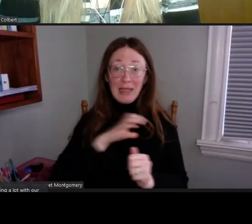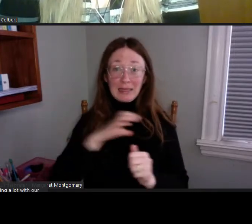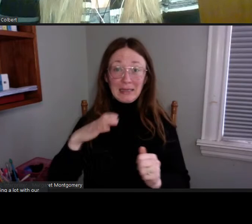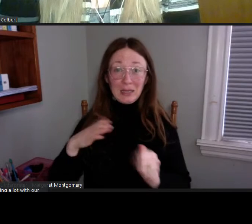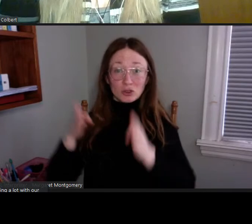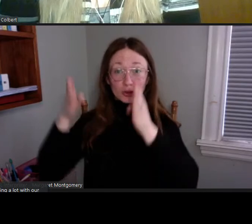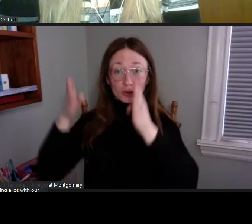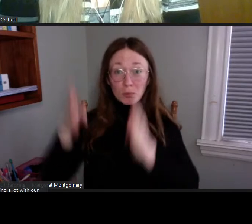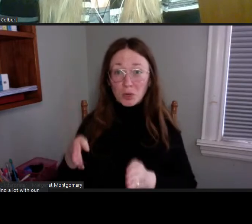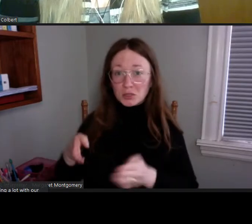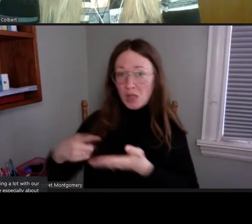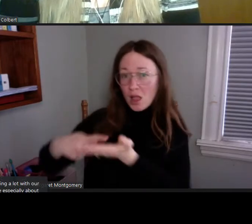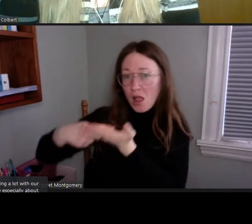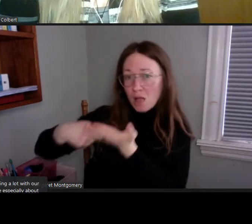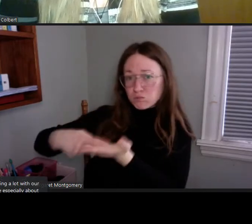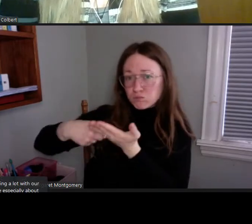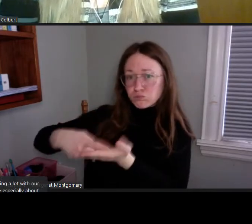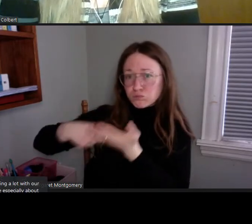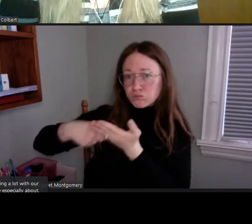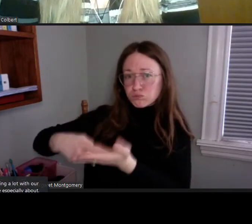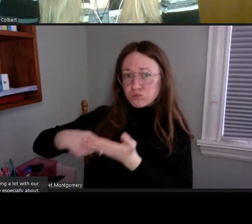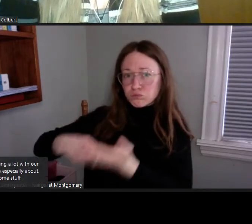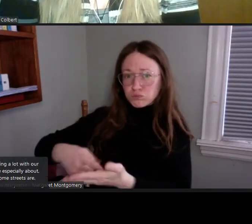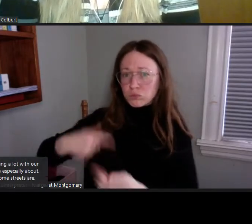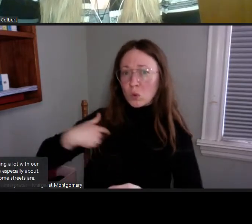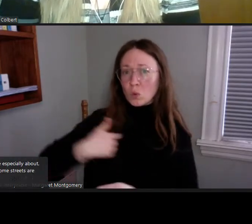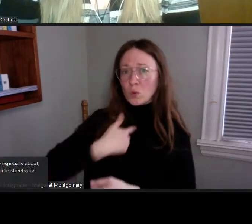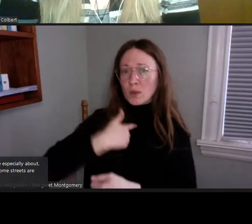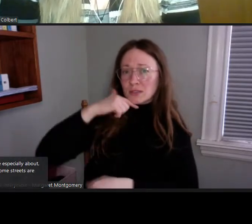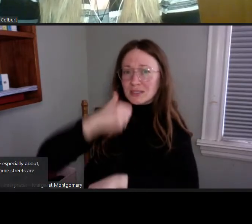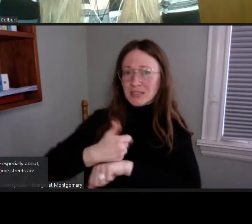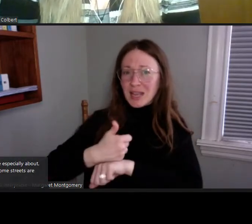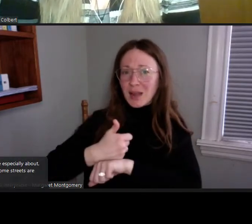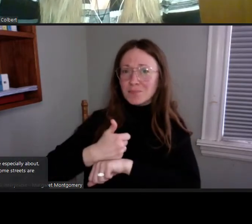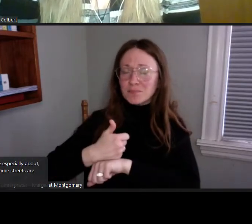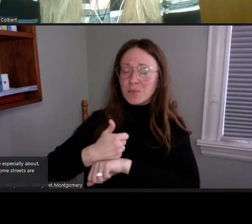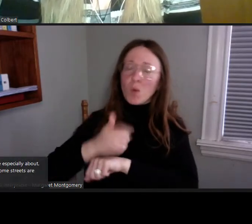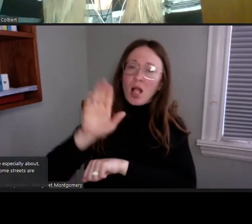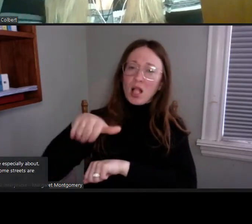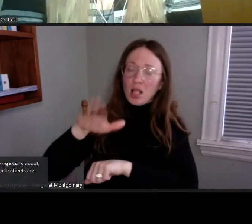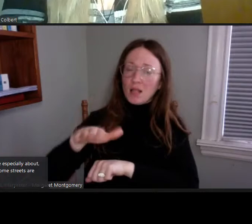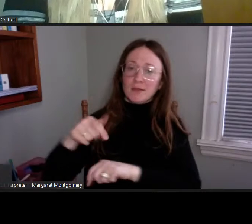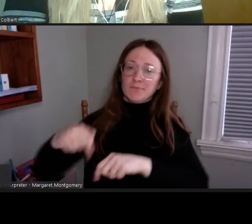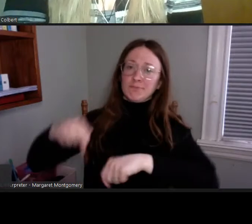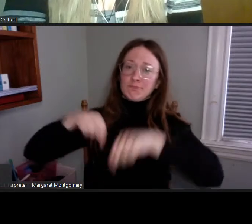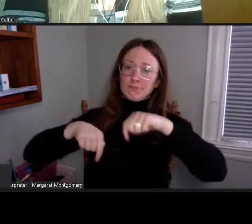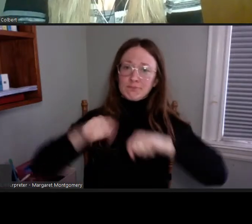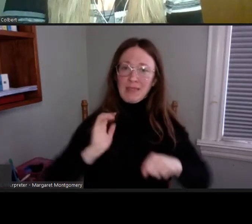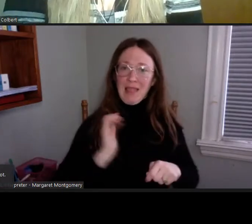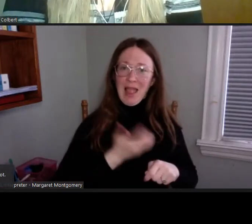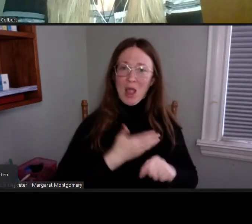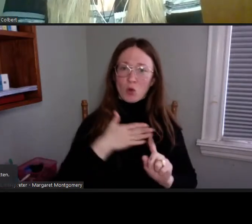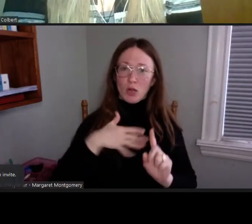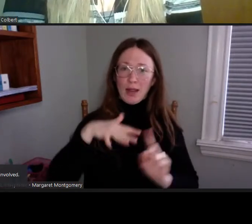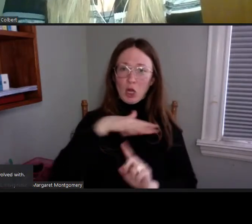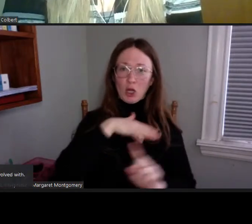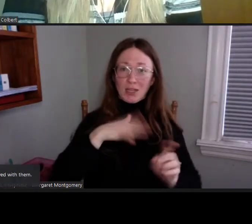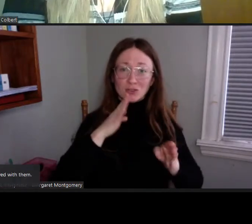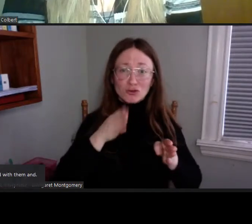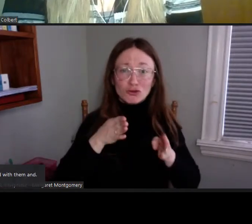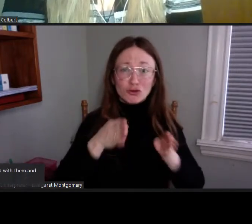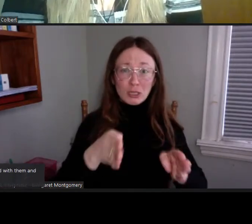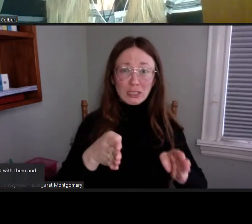where, especially around our neighborhood, we've got some streets that are pretty damn scary to cross. And so we've gotten involved with them